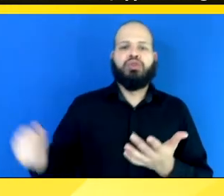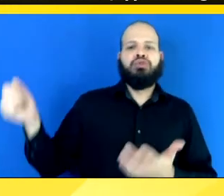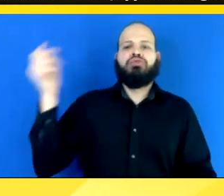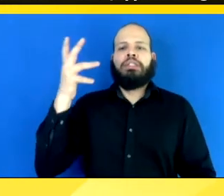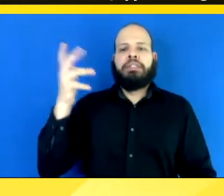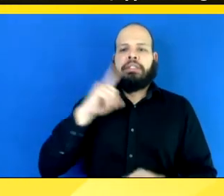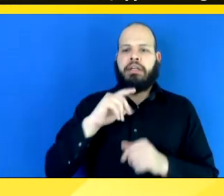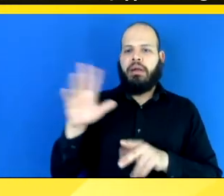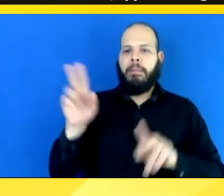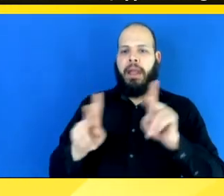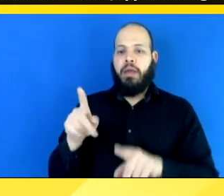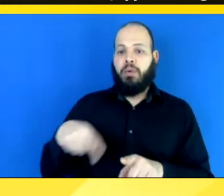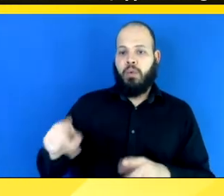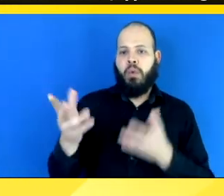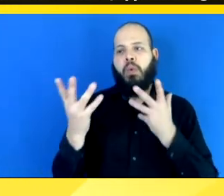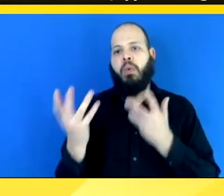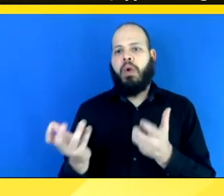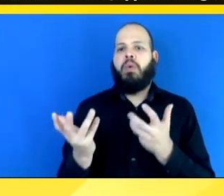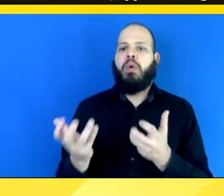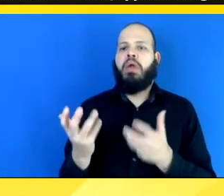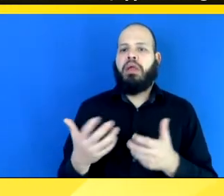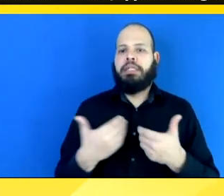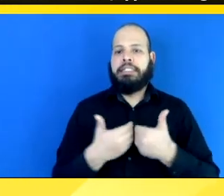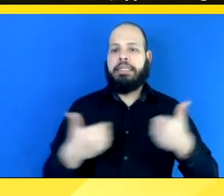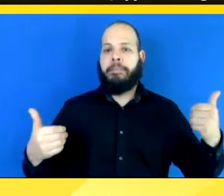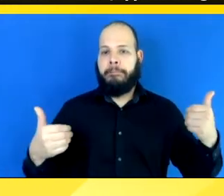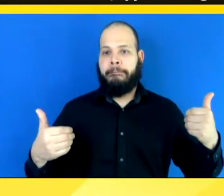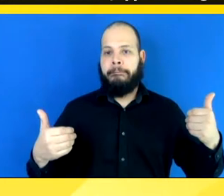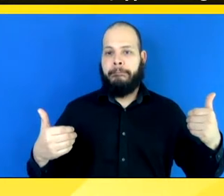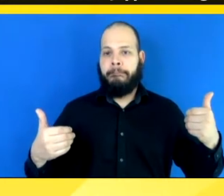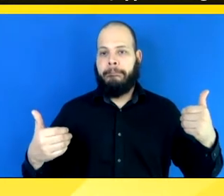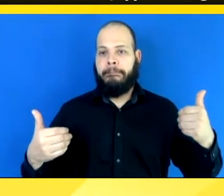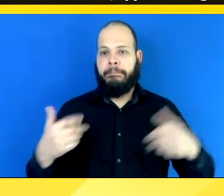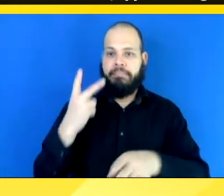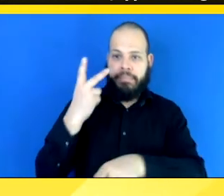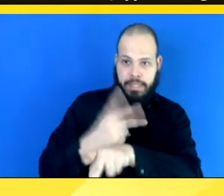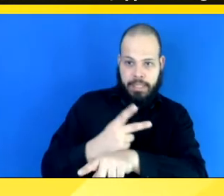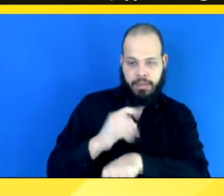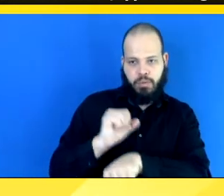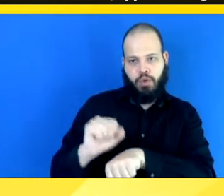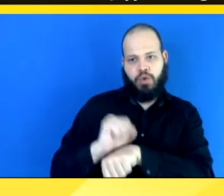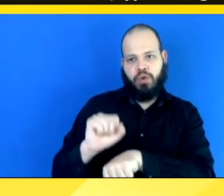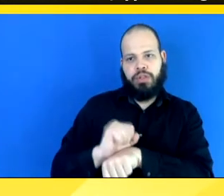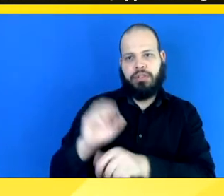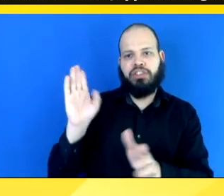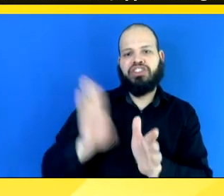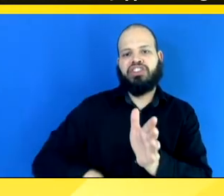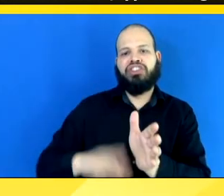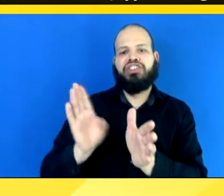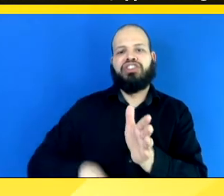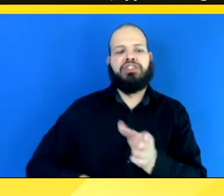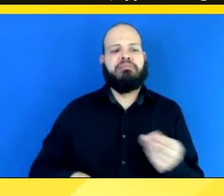so that they could keep the labor cheap. It wasn't just segregated because you don't like Black people.